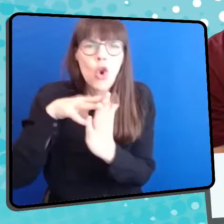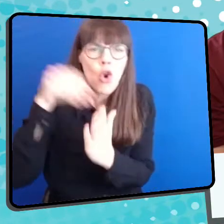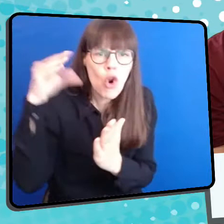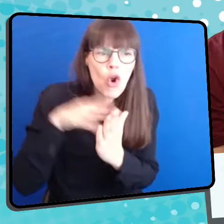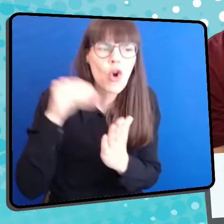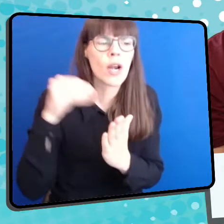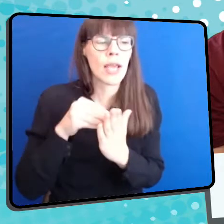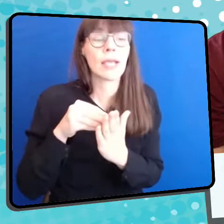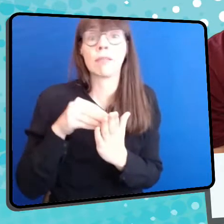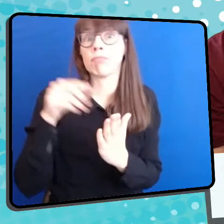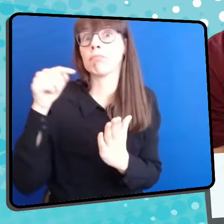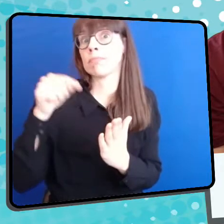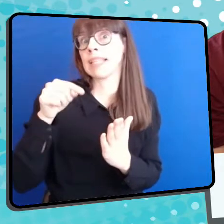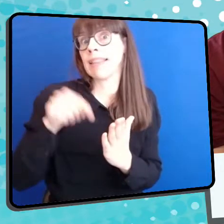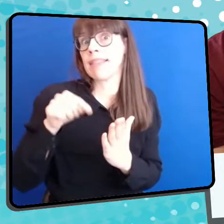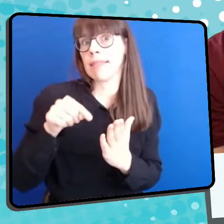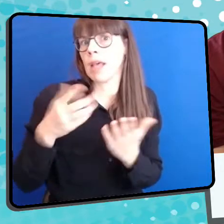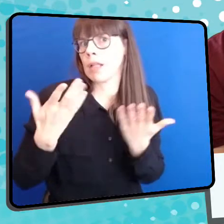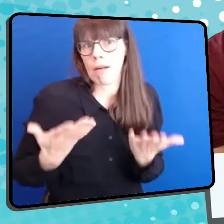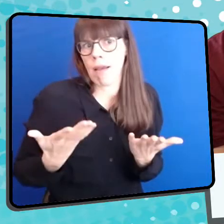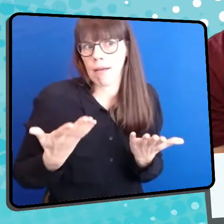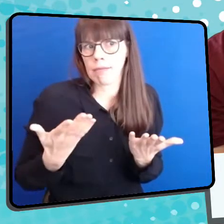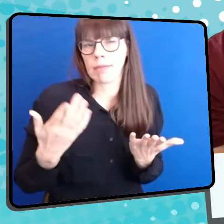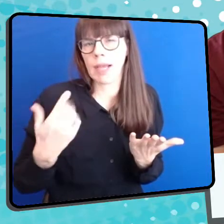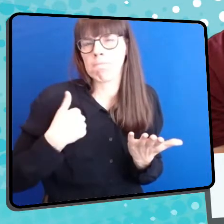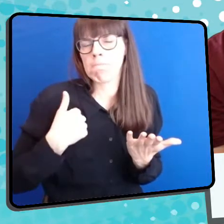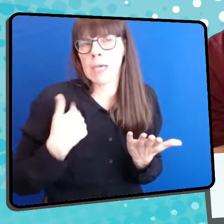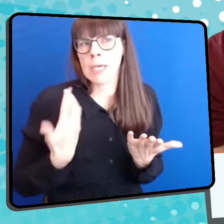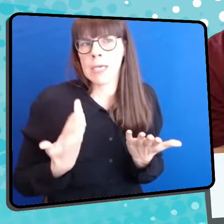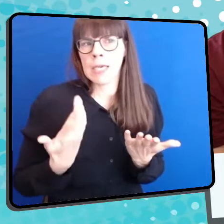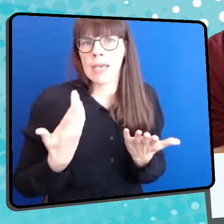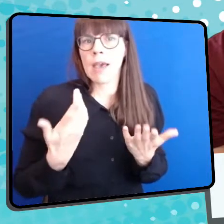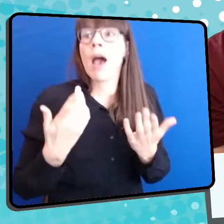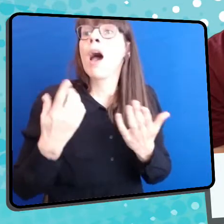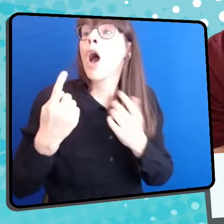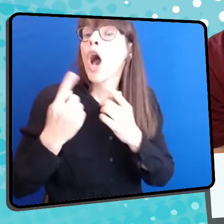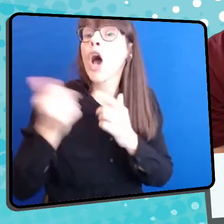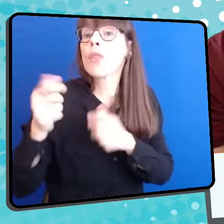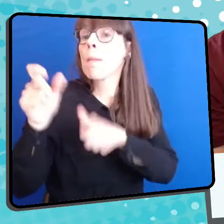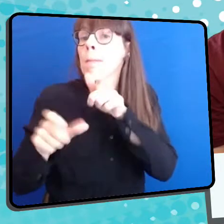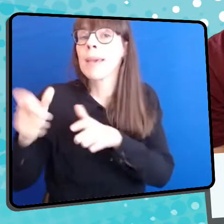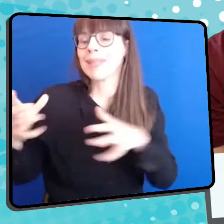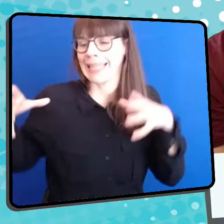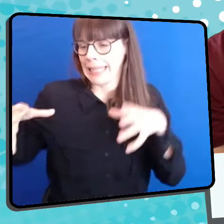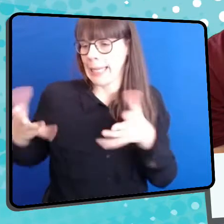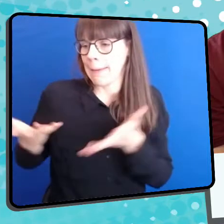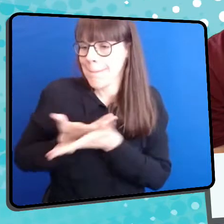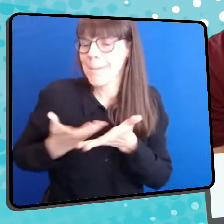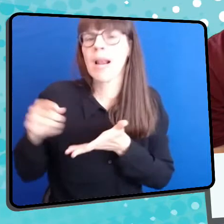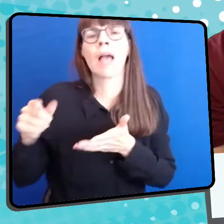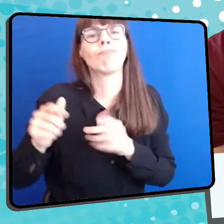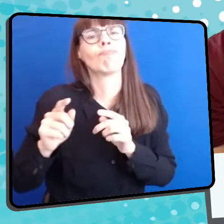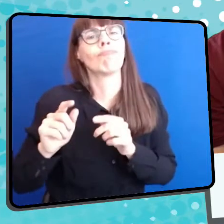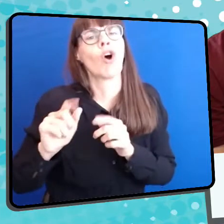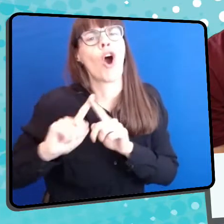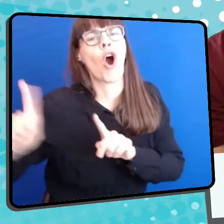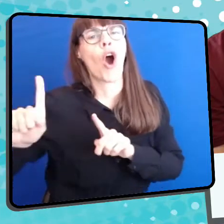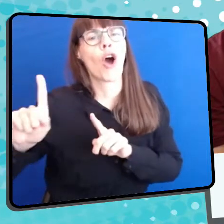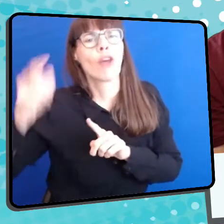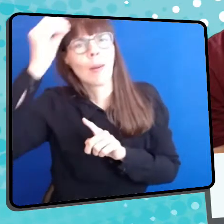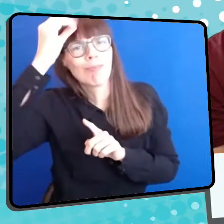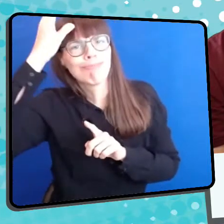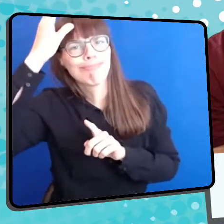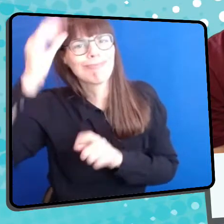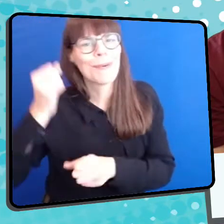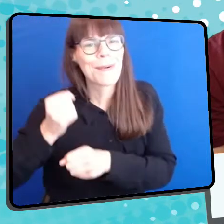is always like a part of it. Sometimes when I talk to like other people on our team who cover different areas of tech, it's maybe